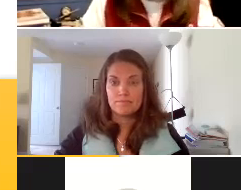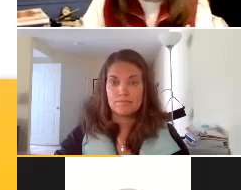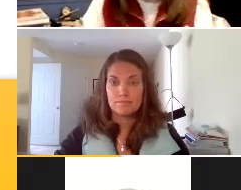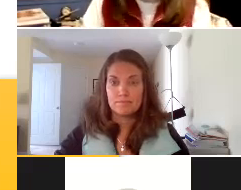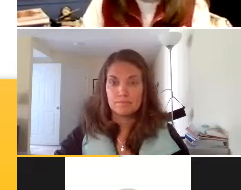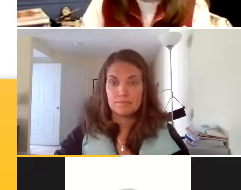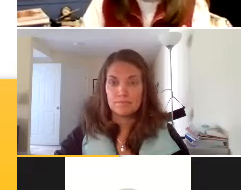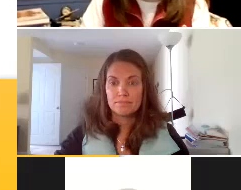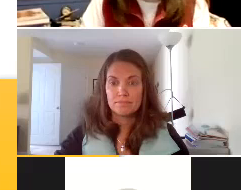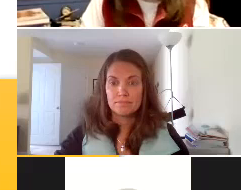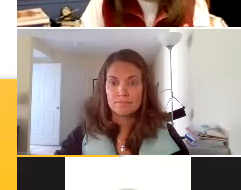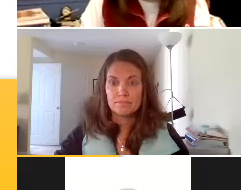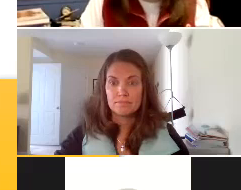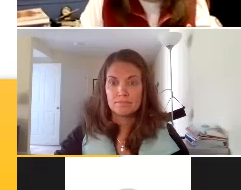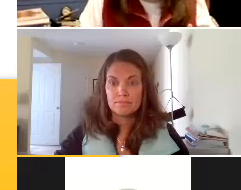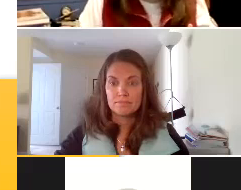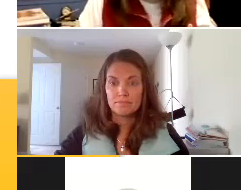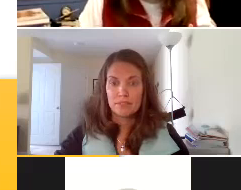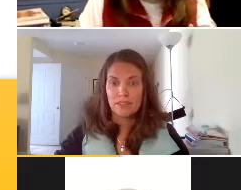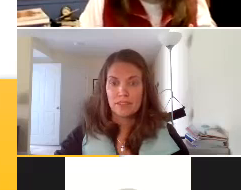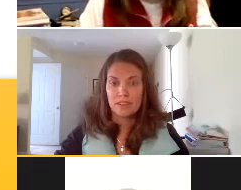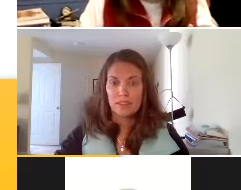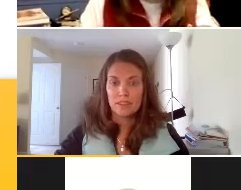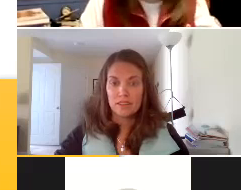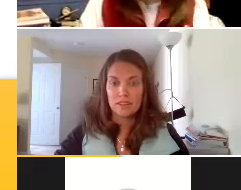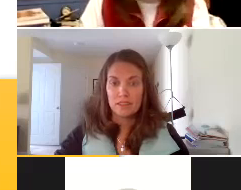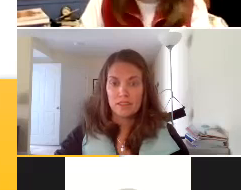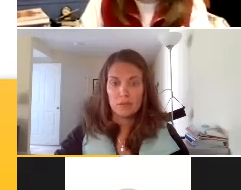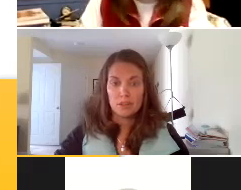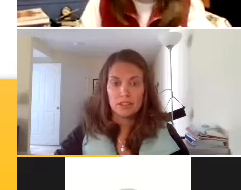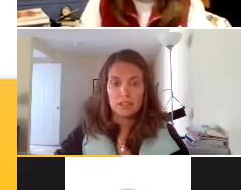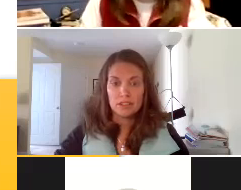ideas and we will put together a webinar for you. Okay. Absolutely. I'm interested